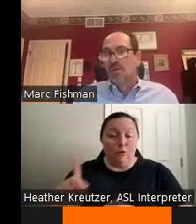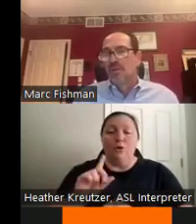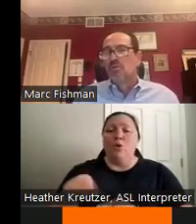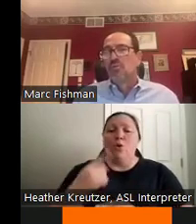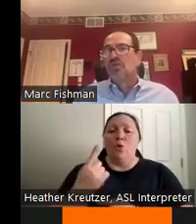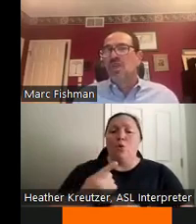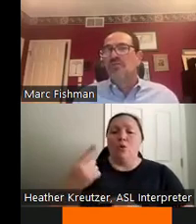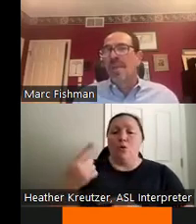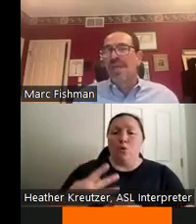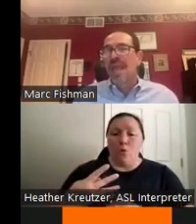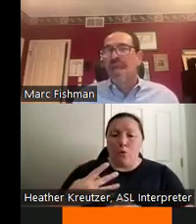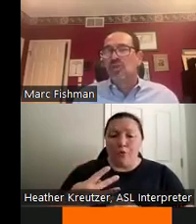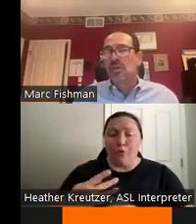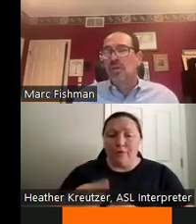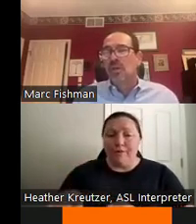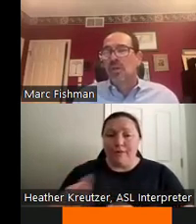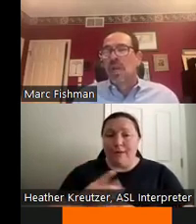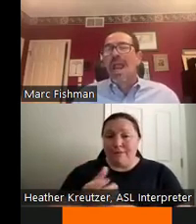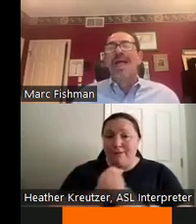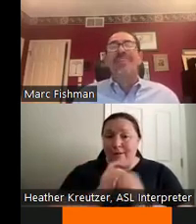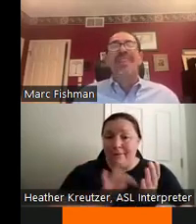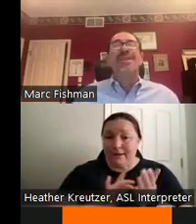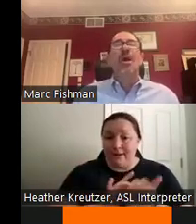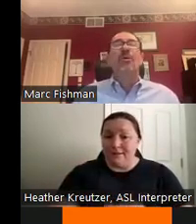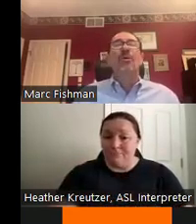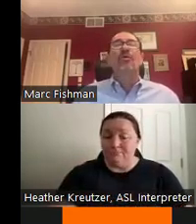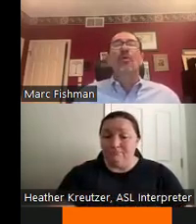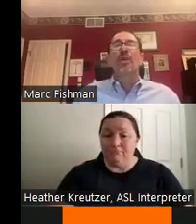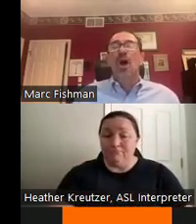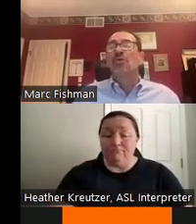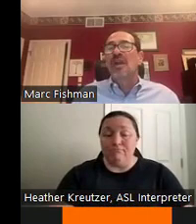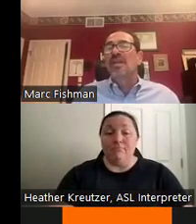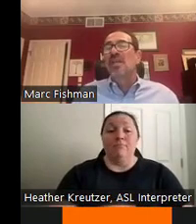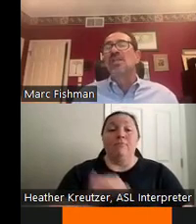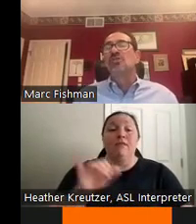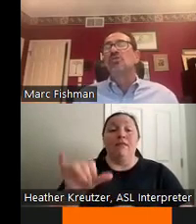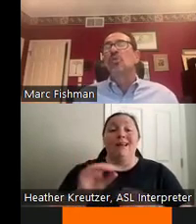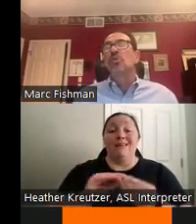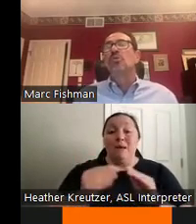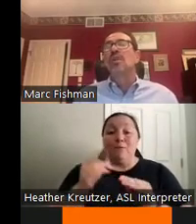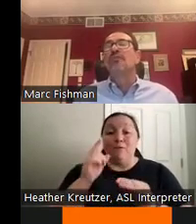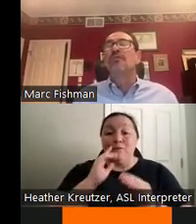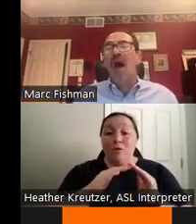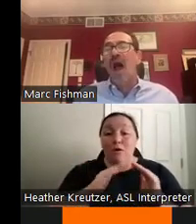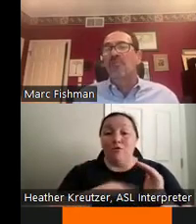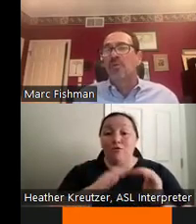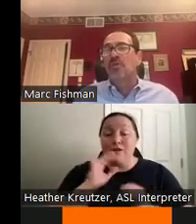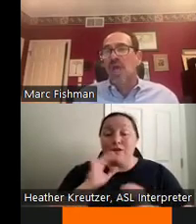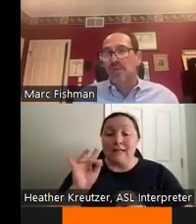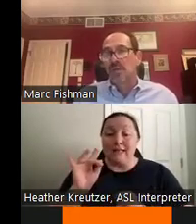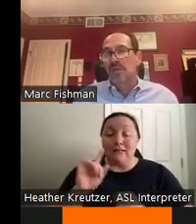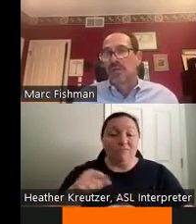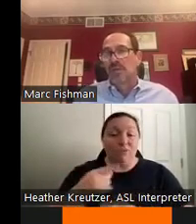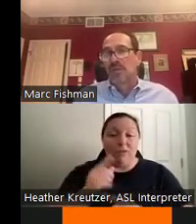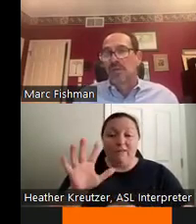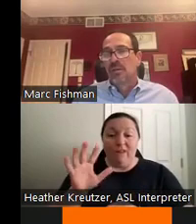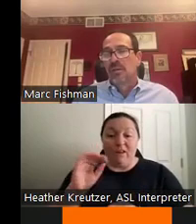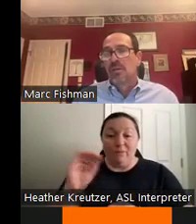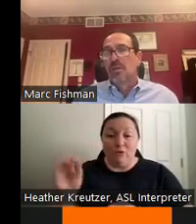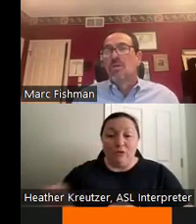them received medication. And that number for the under 18s was only 5%.